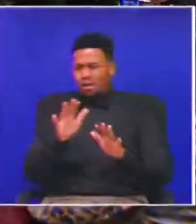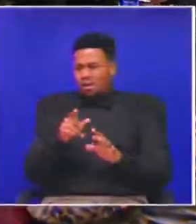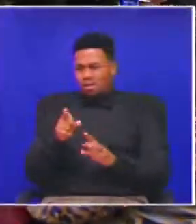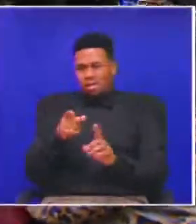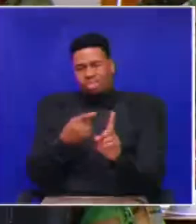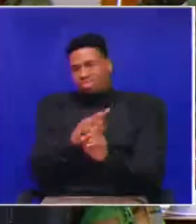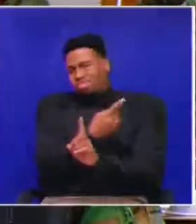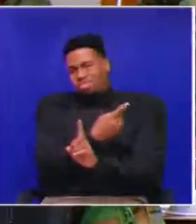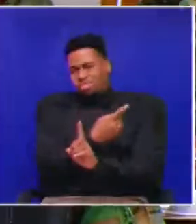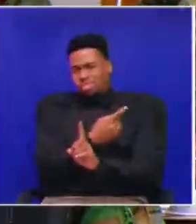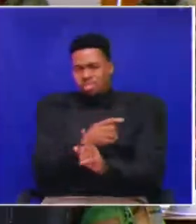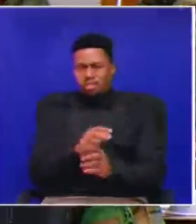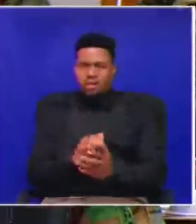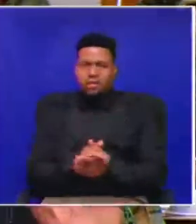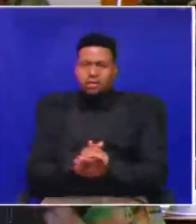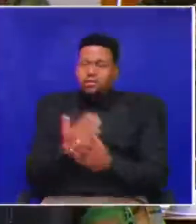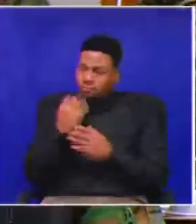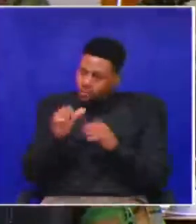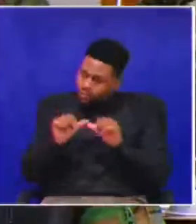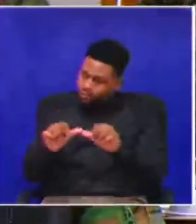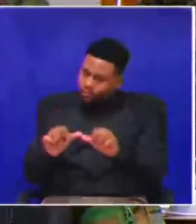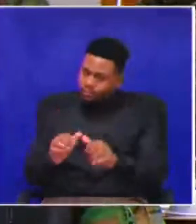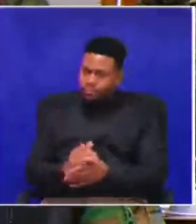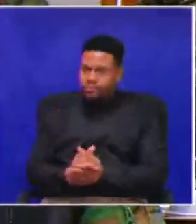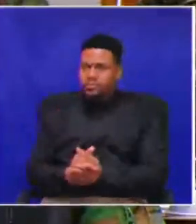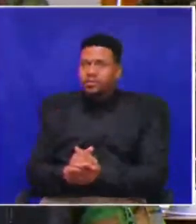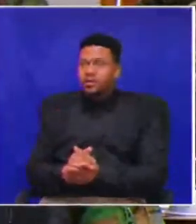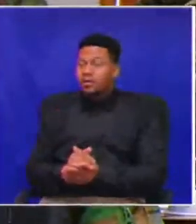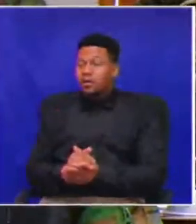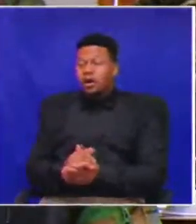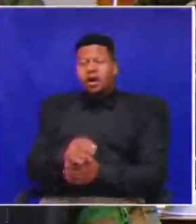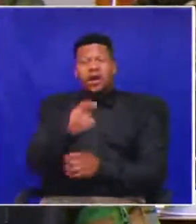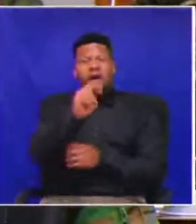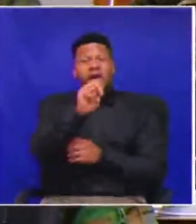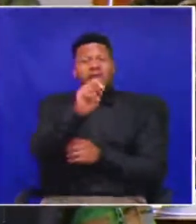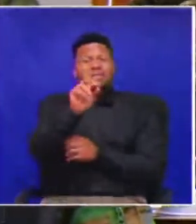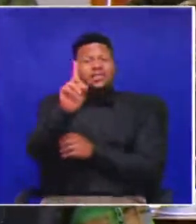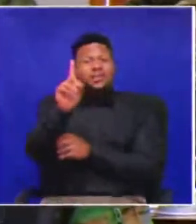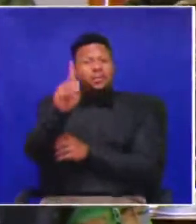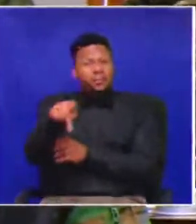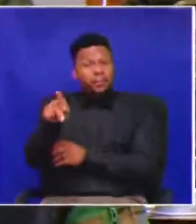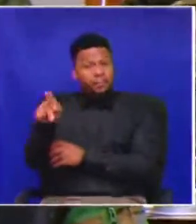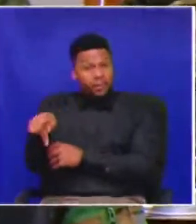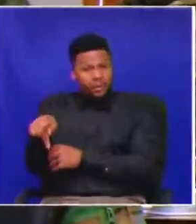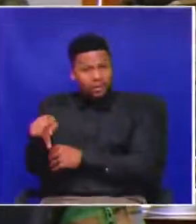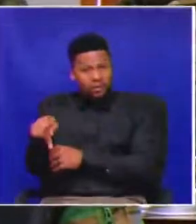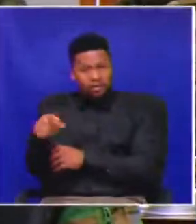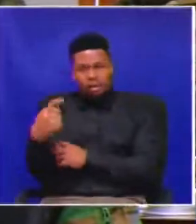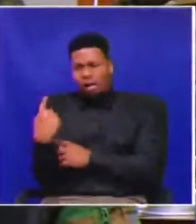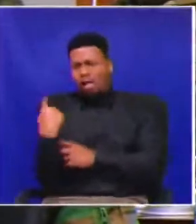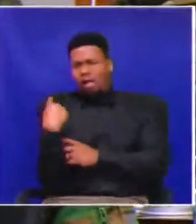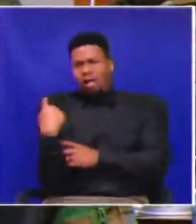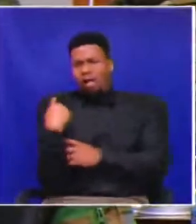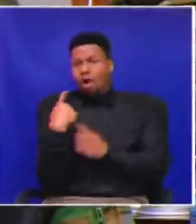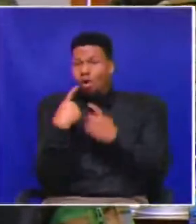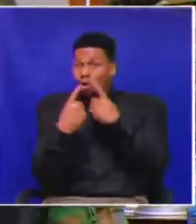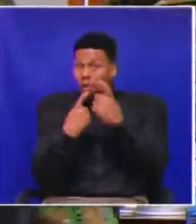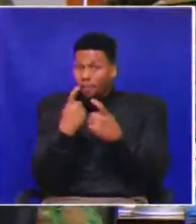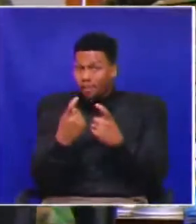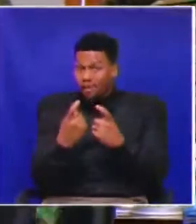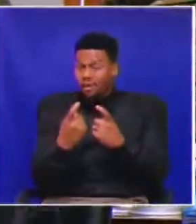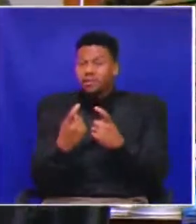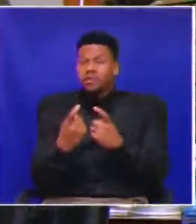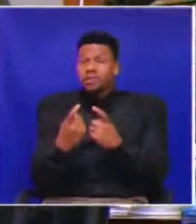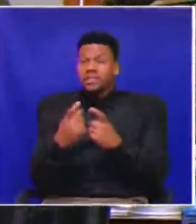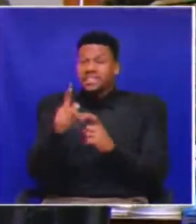proceed? I will, Honorable Speaker. The NDPP recently complained on a television interview